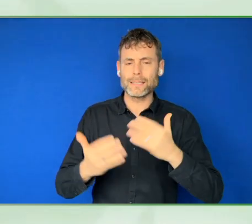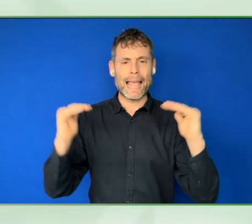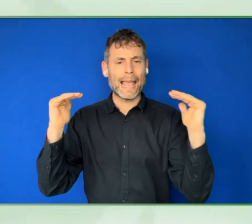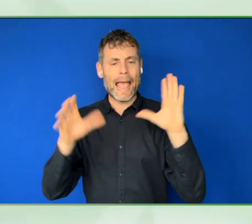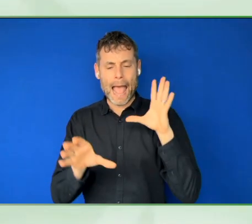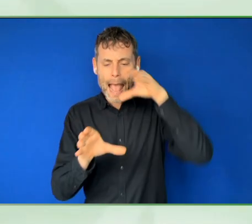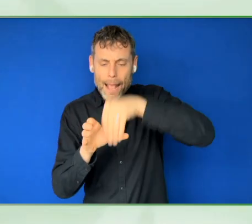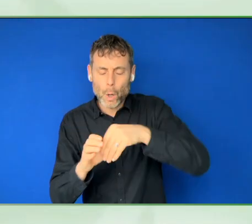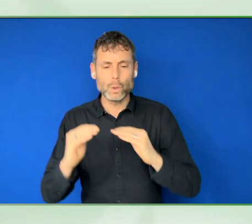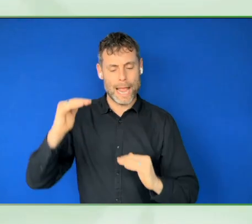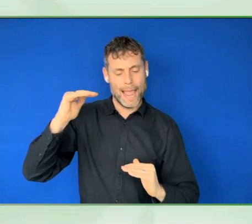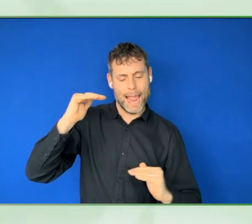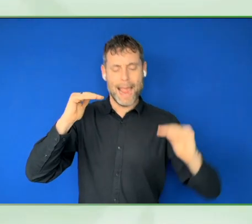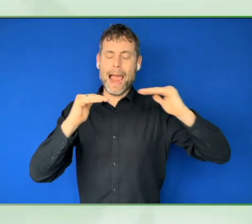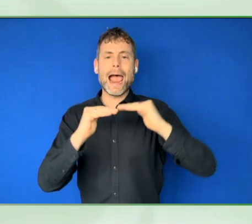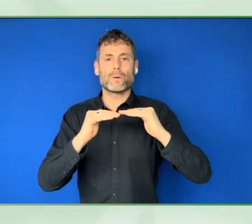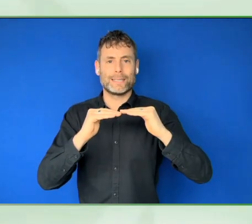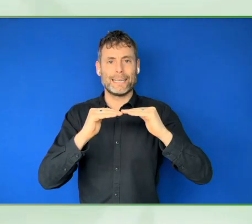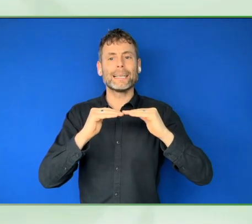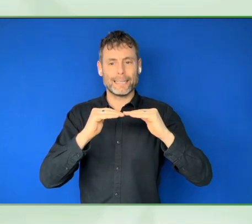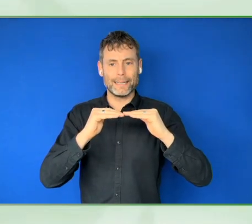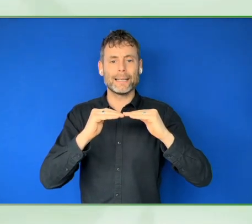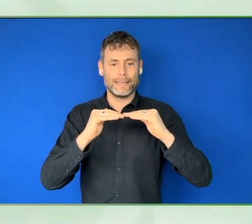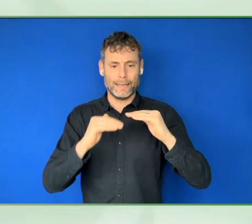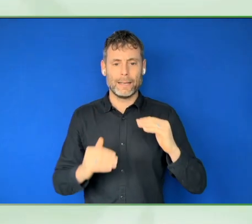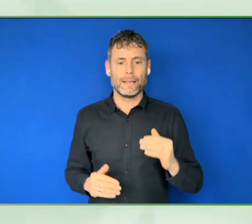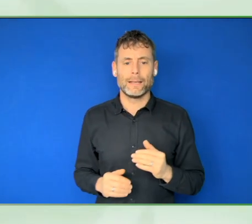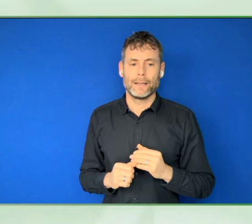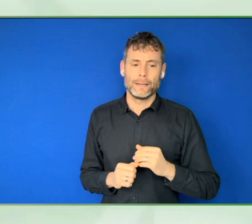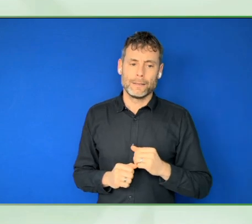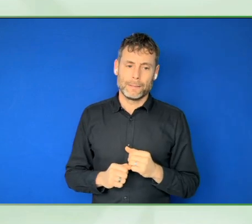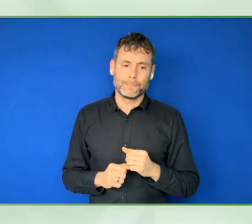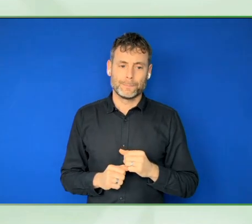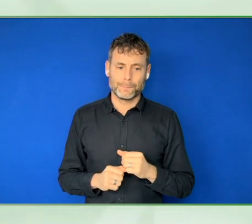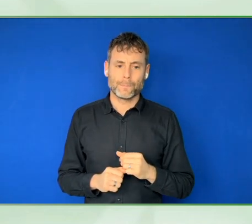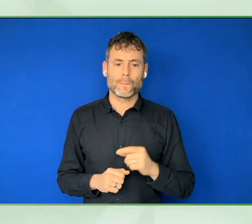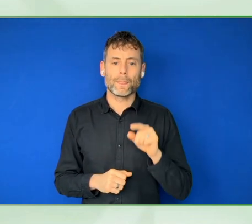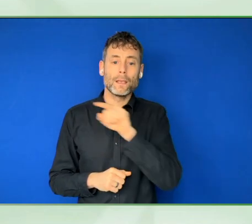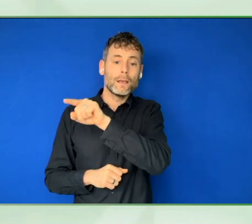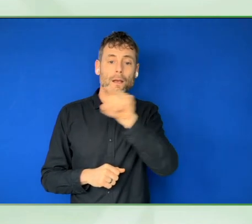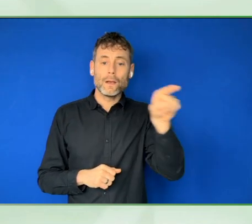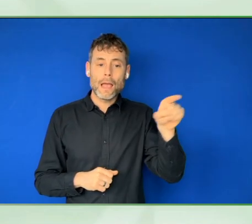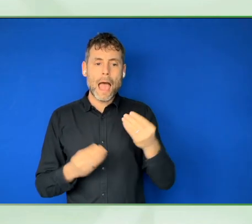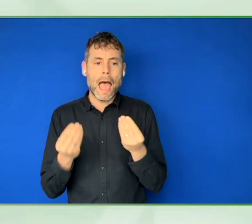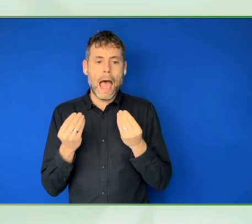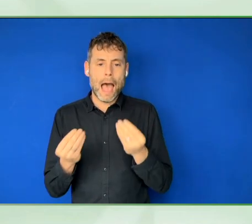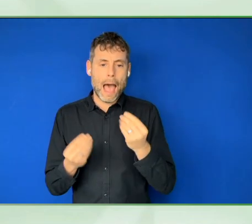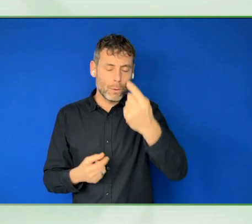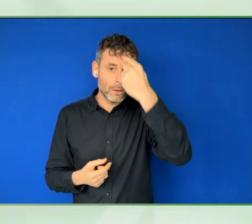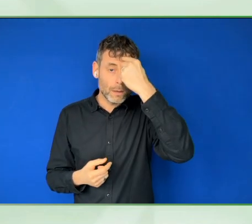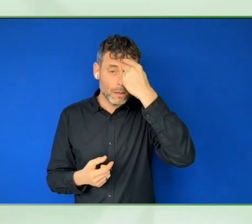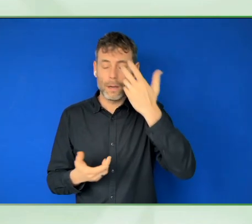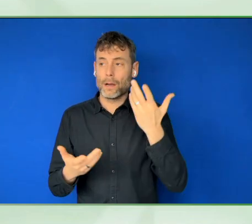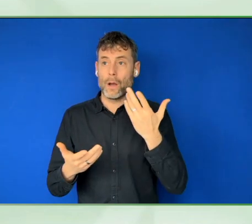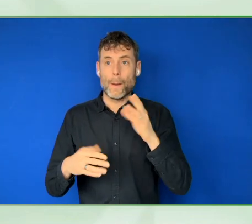to position disability as both a business and a human rights priority. So I see this conversation as more of a debate, really. I'm hoping somebody